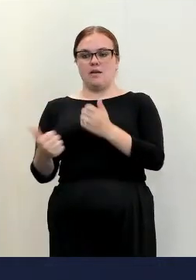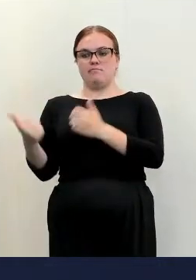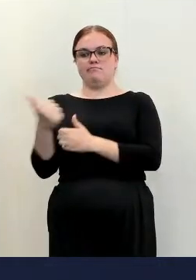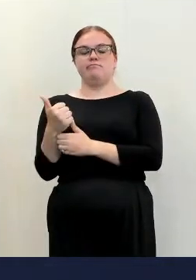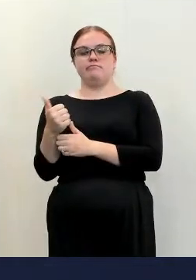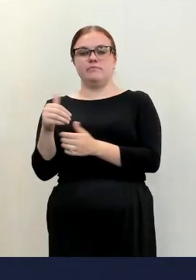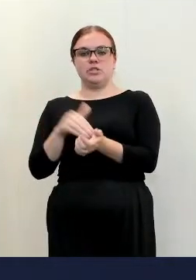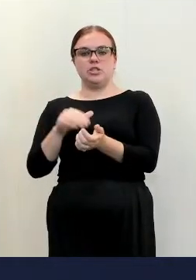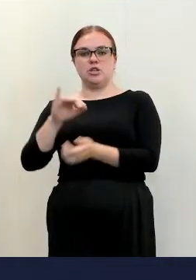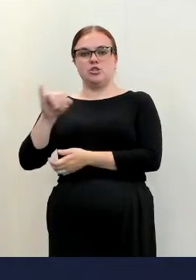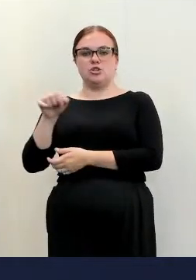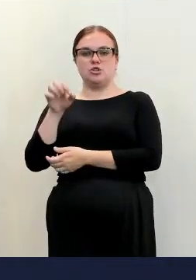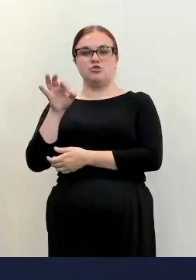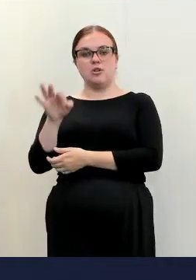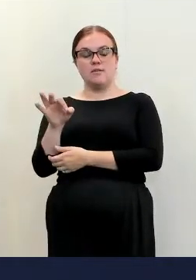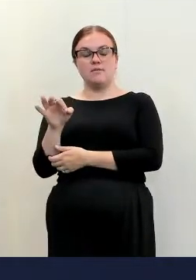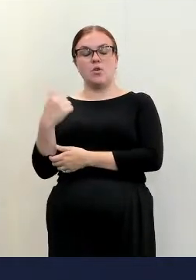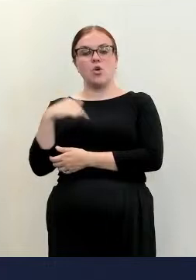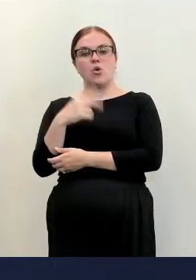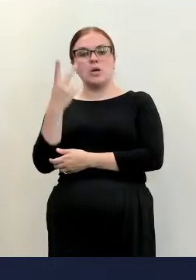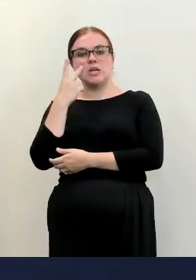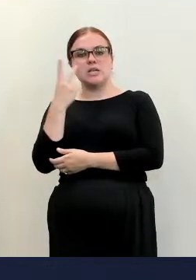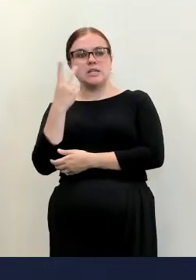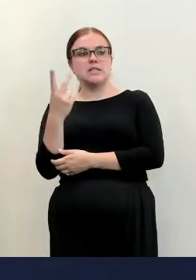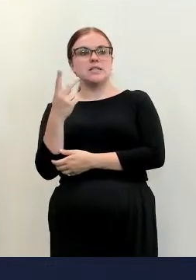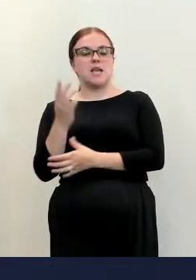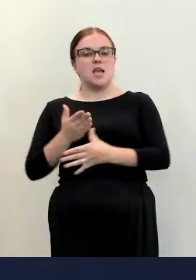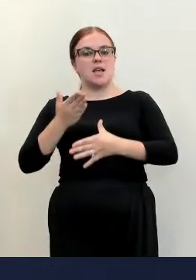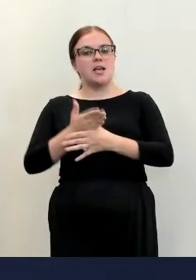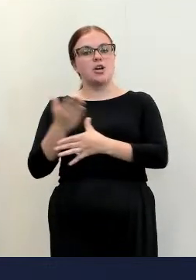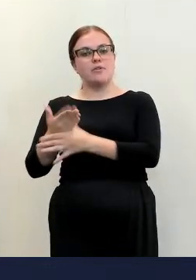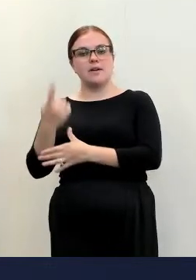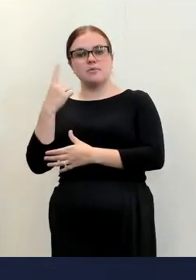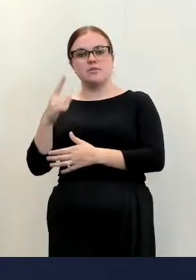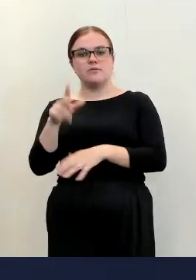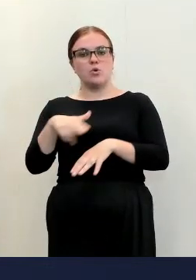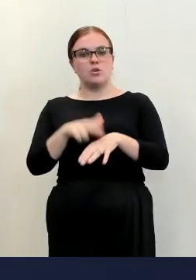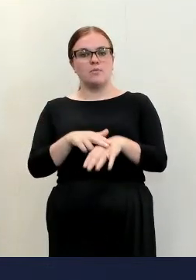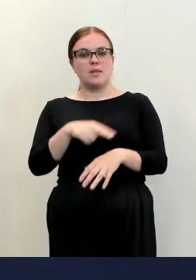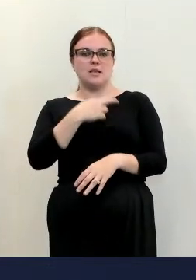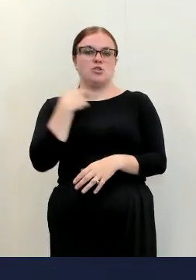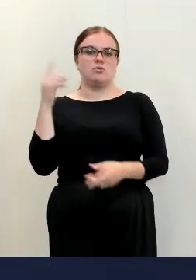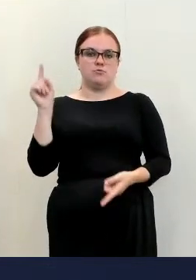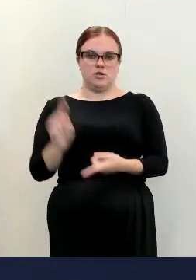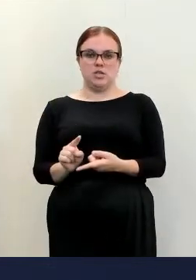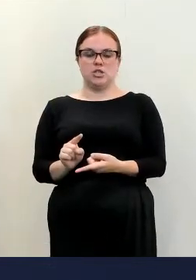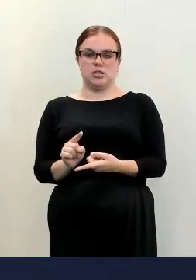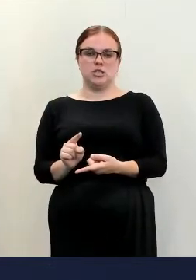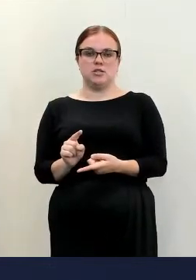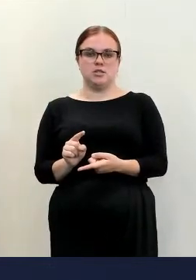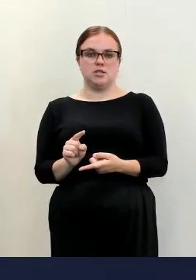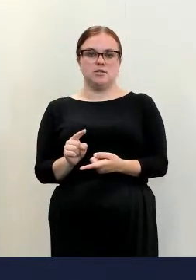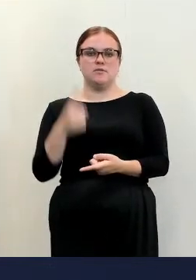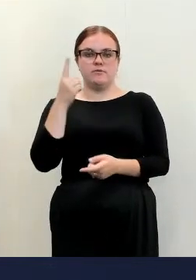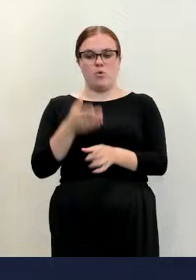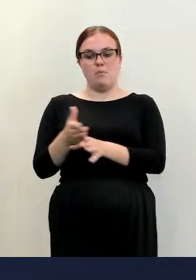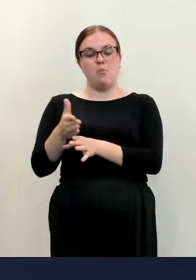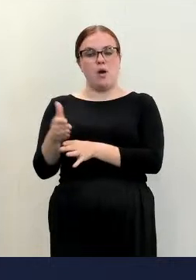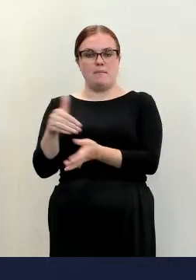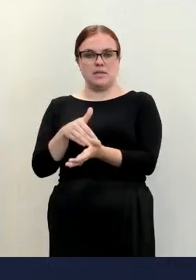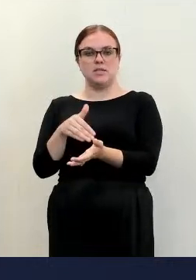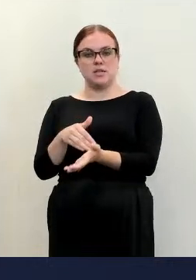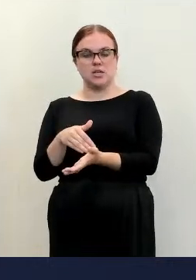Dr. Jeff Lack, and we're looking at interventions to normalize harm reduction in primary care.